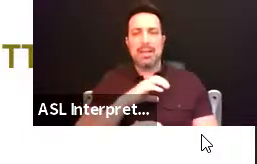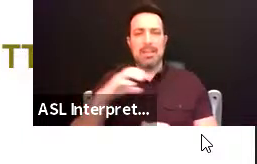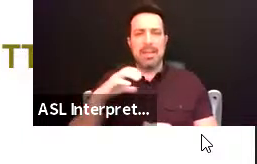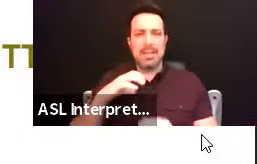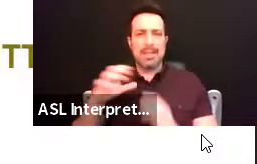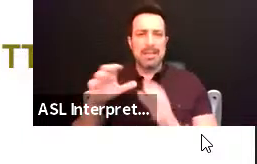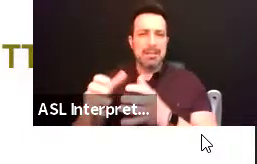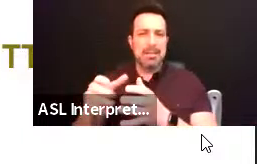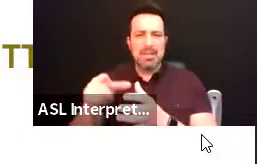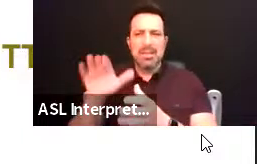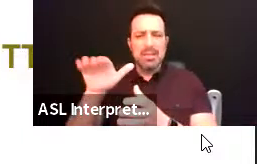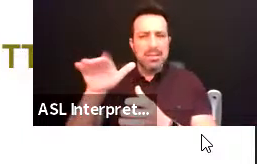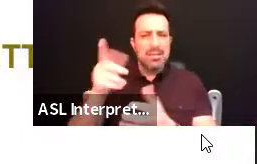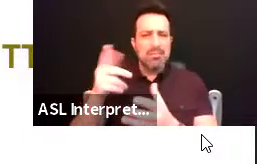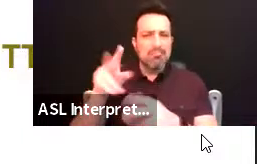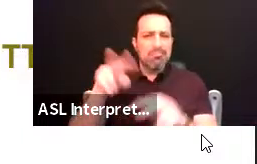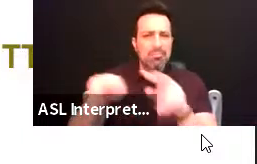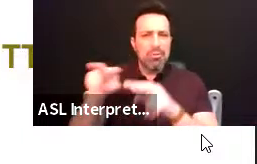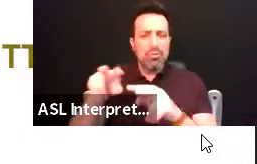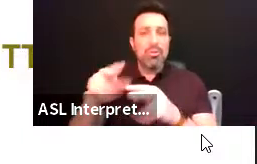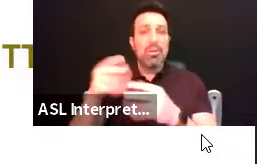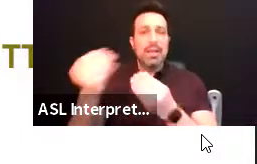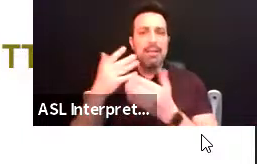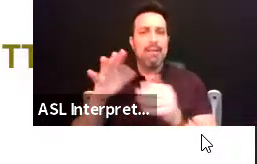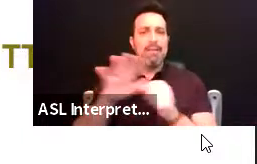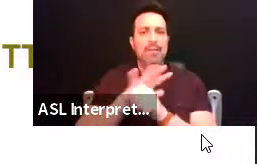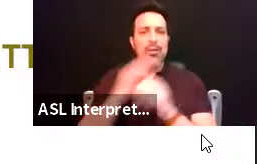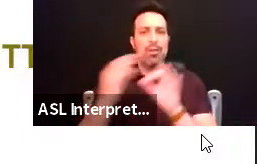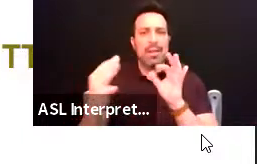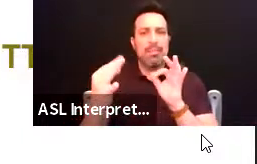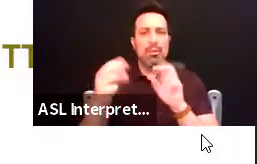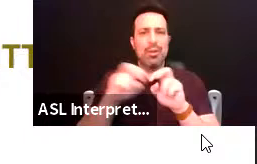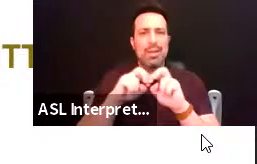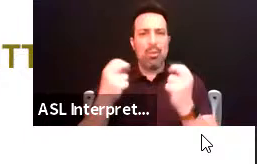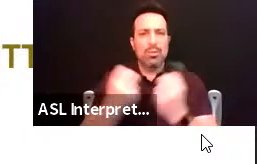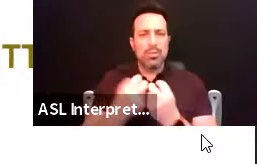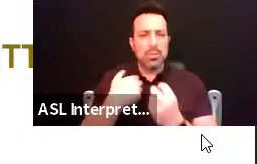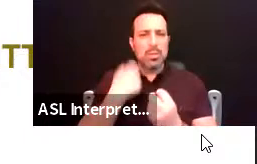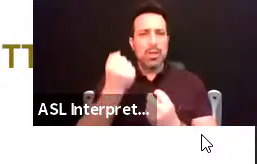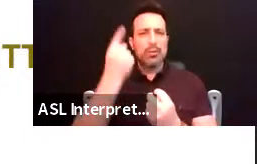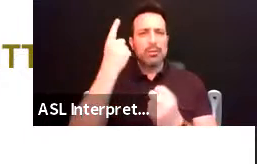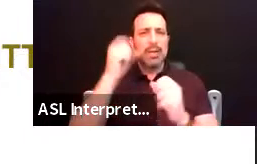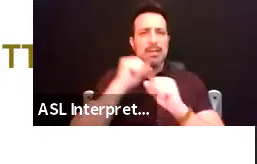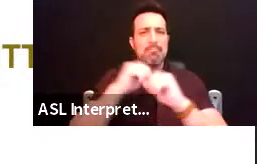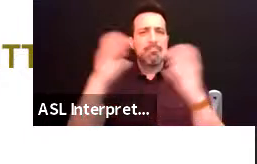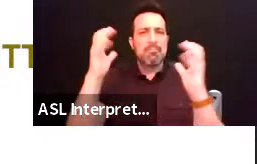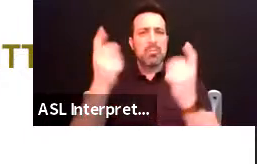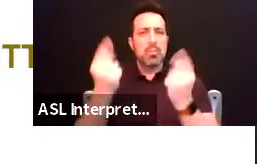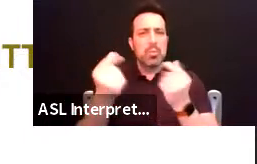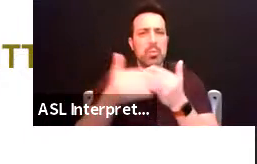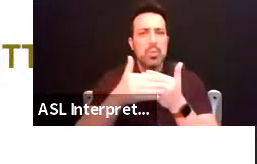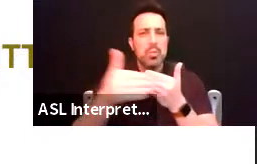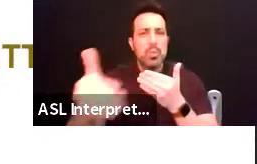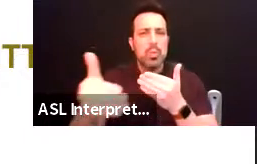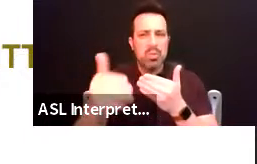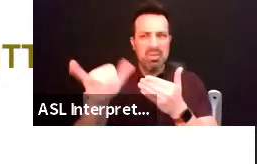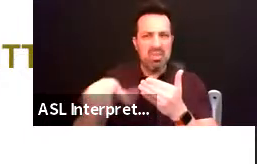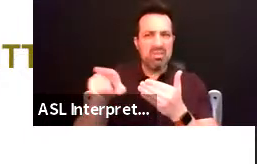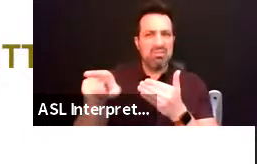issue and provide input to the full council so that they could better understand a direction that they may want to take with that